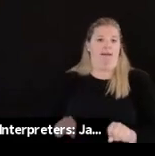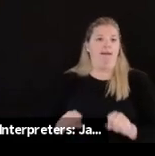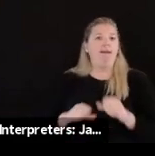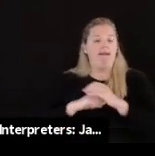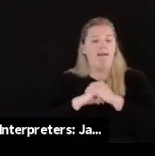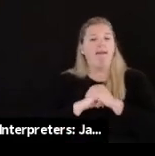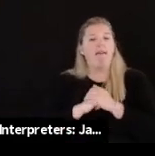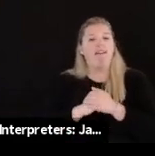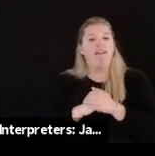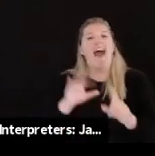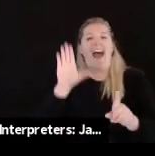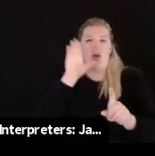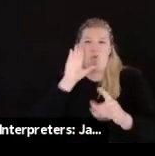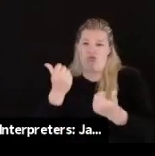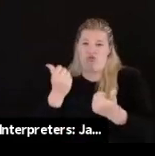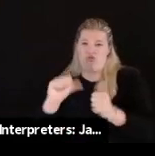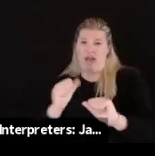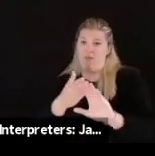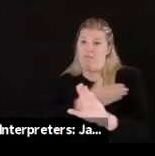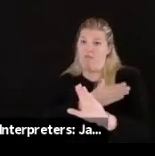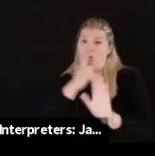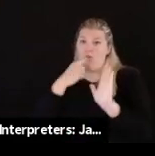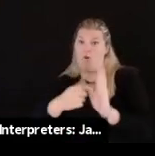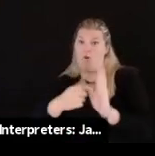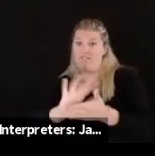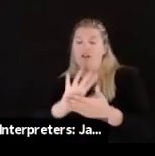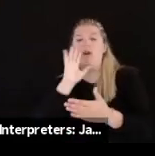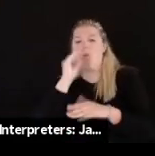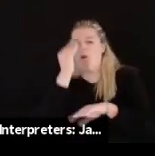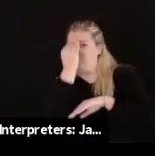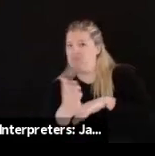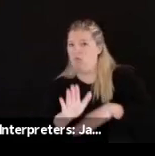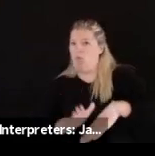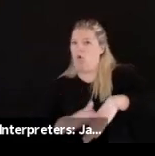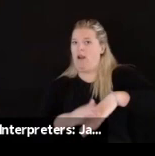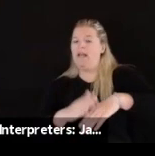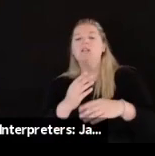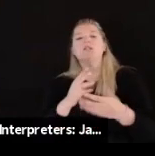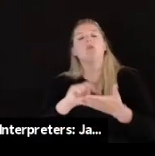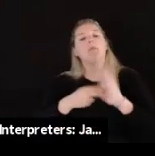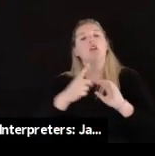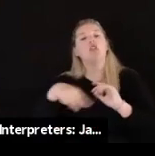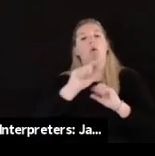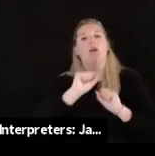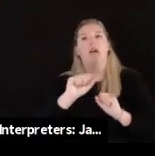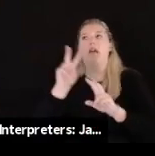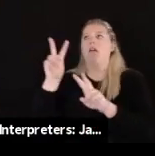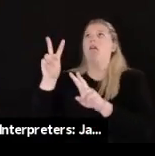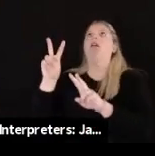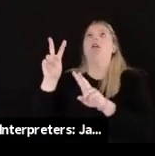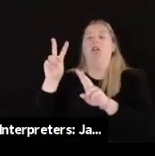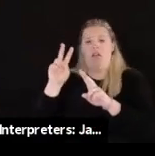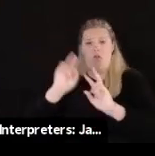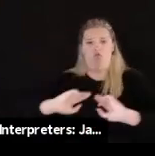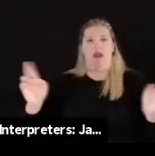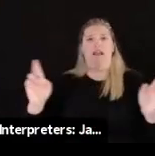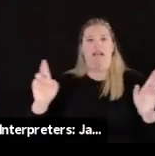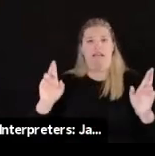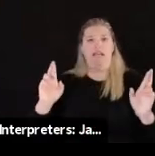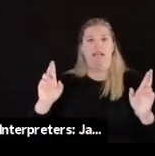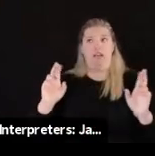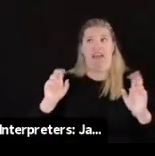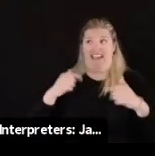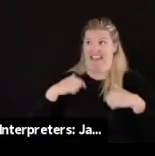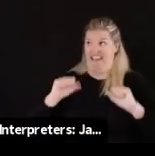provide a warning before I show them so that you can make sure you gauge your body, your soul, and consider if you're in a place to consume